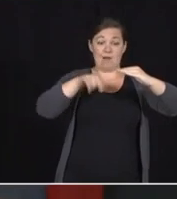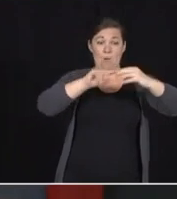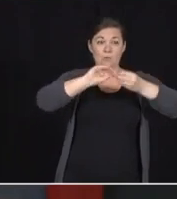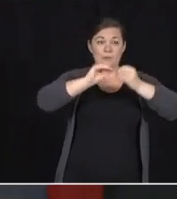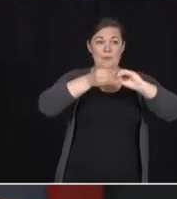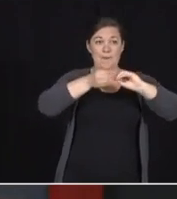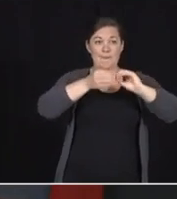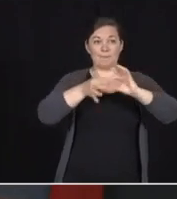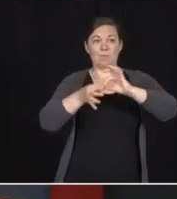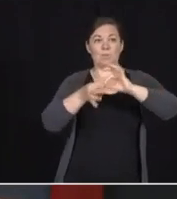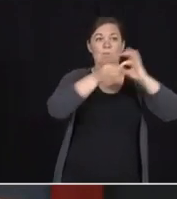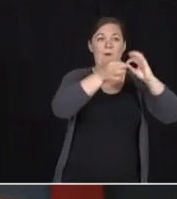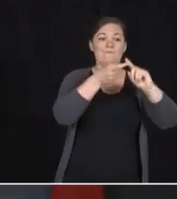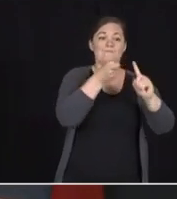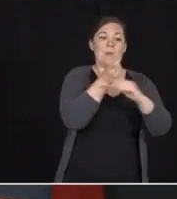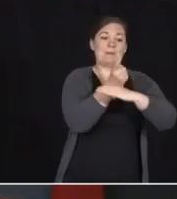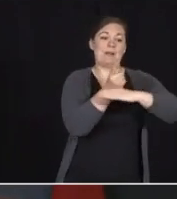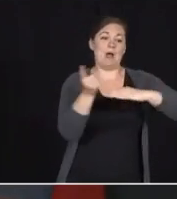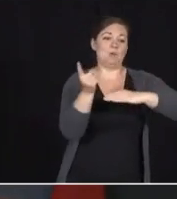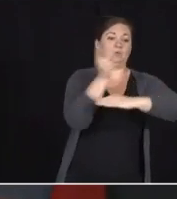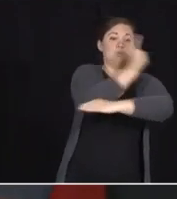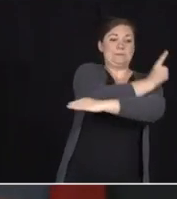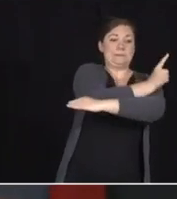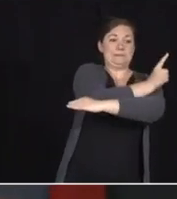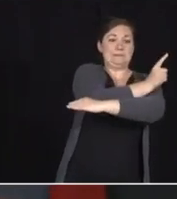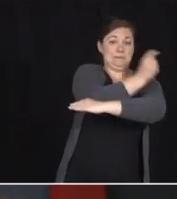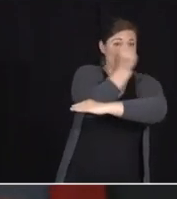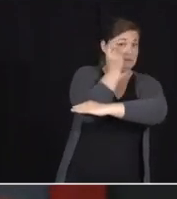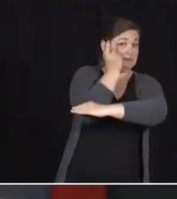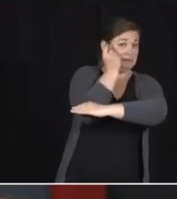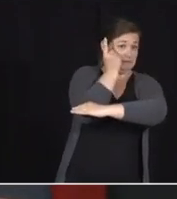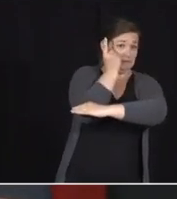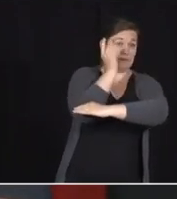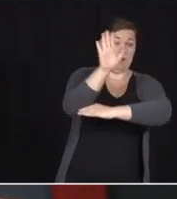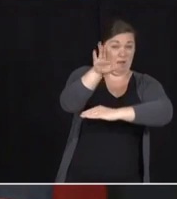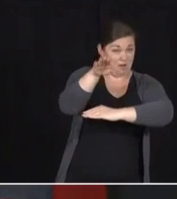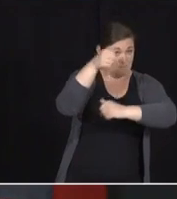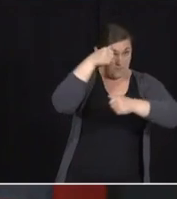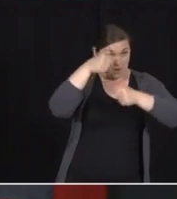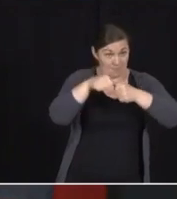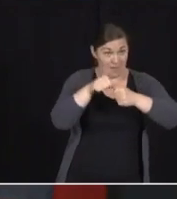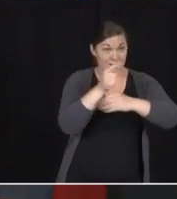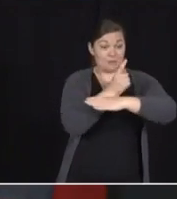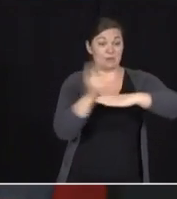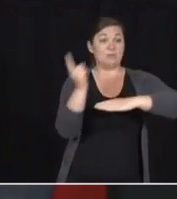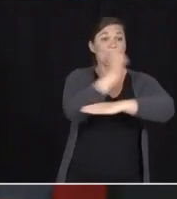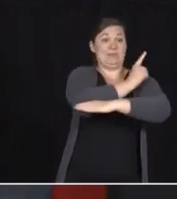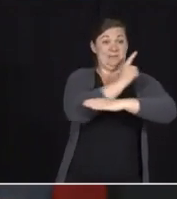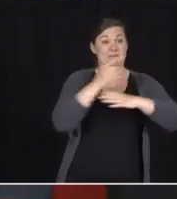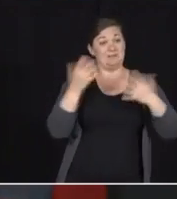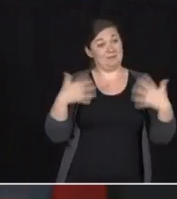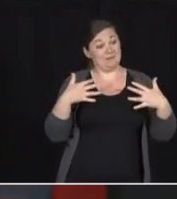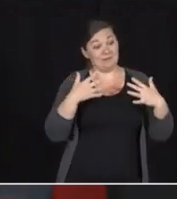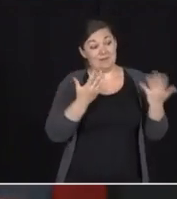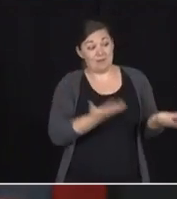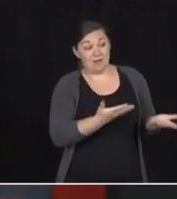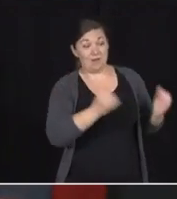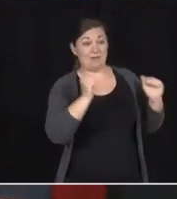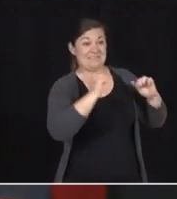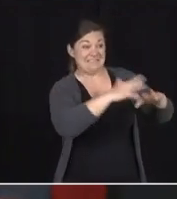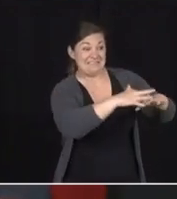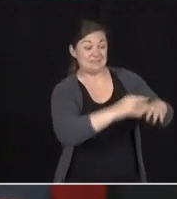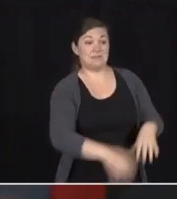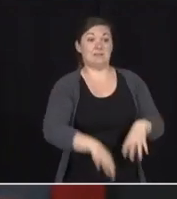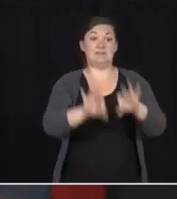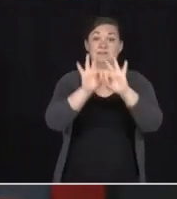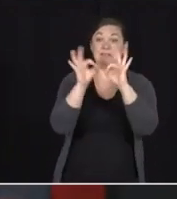before with the Mother's Day events and so on, people seeing families when they should